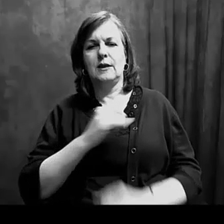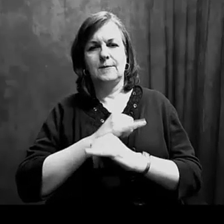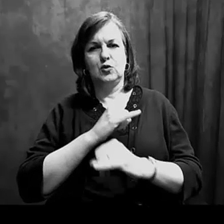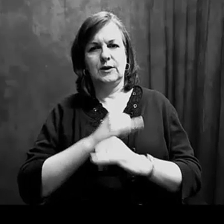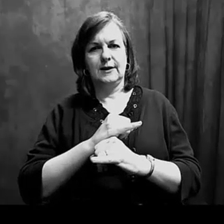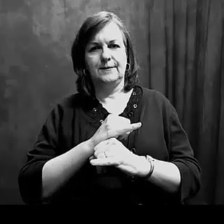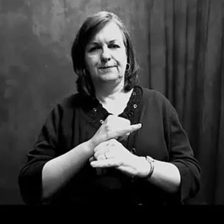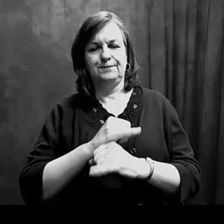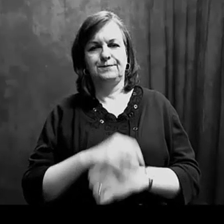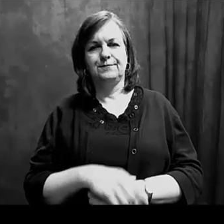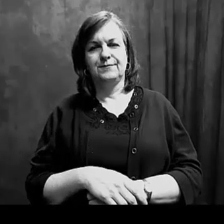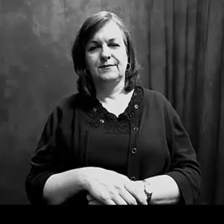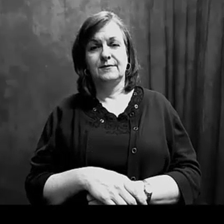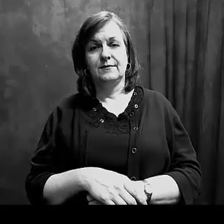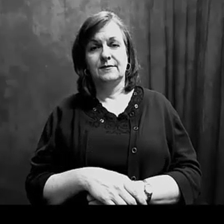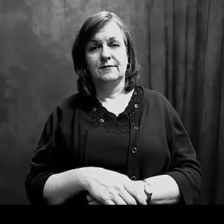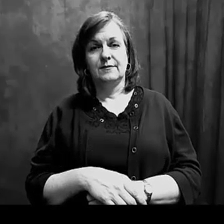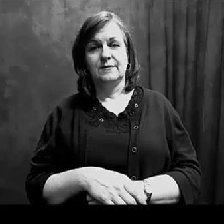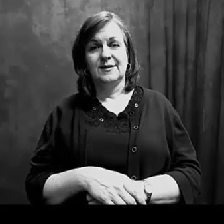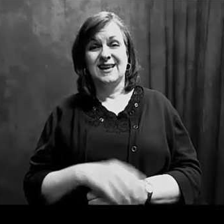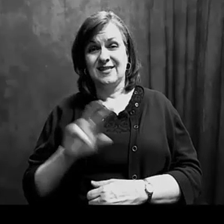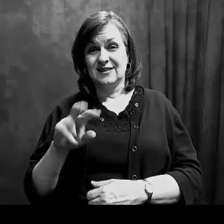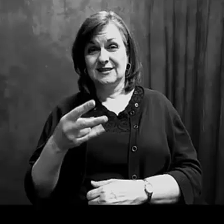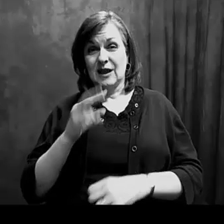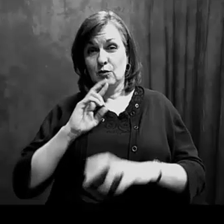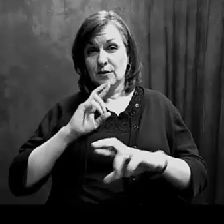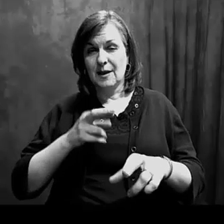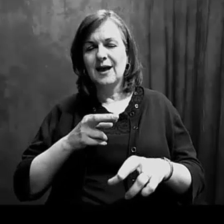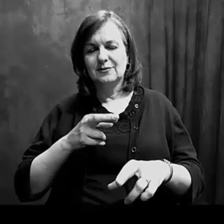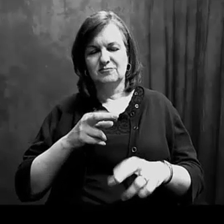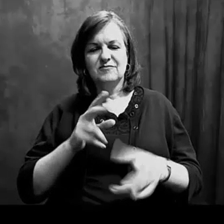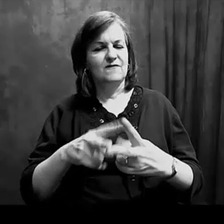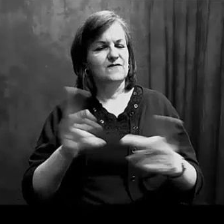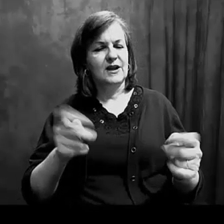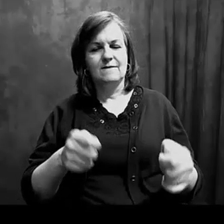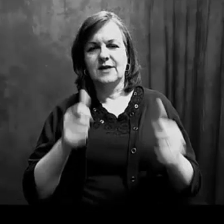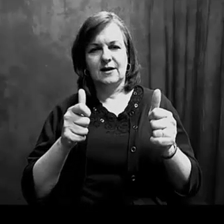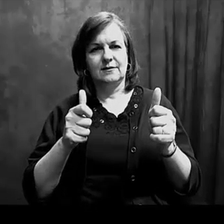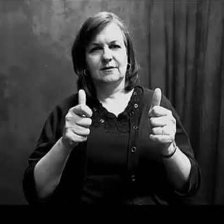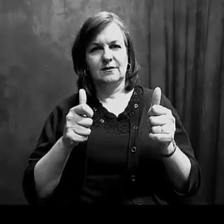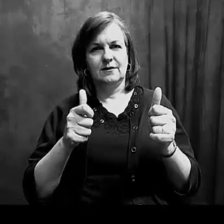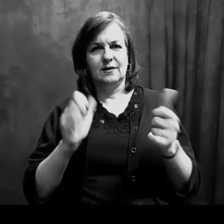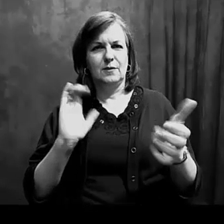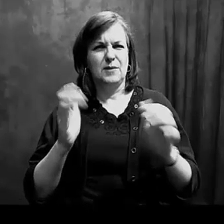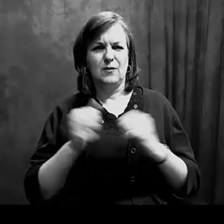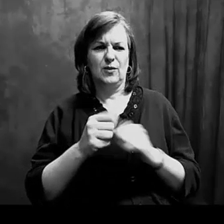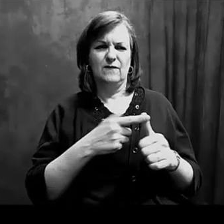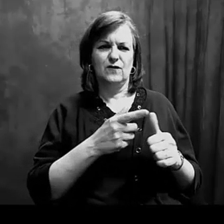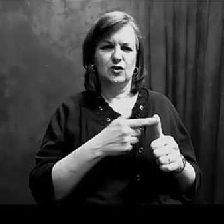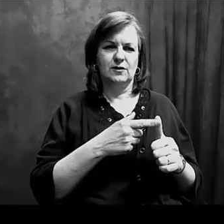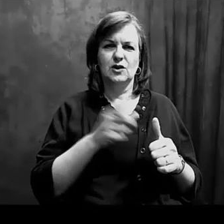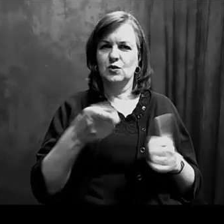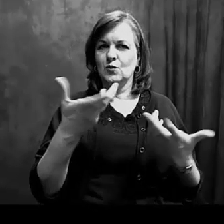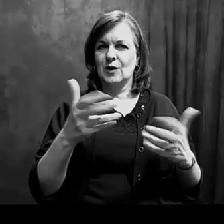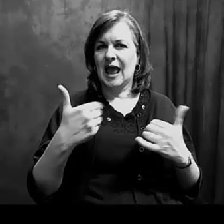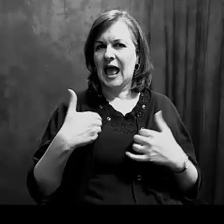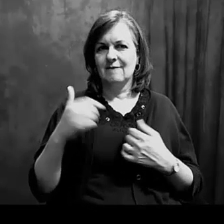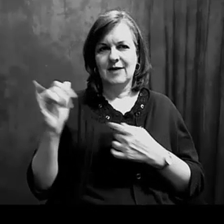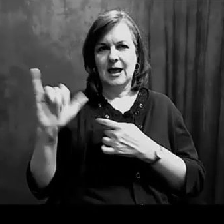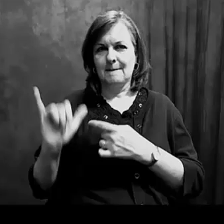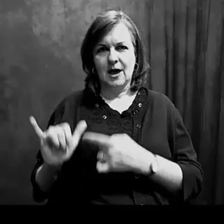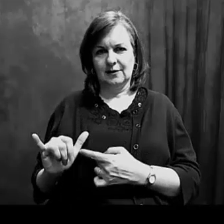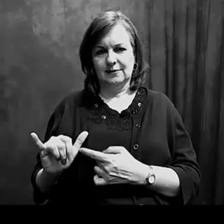As you might guess, this secondary response is much faster because you already built the